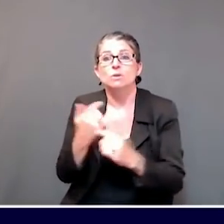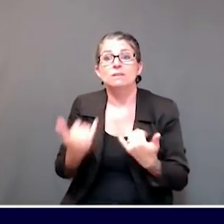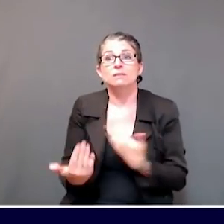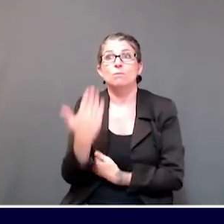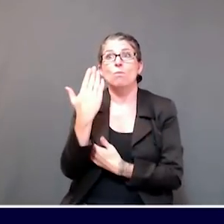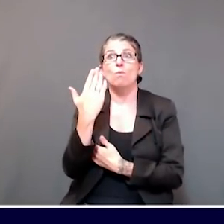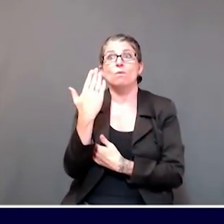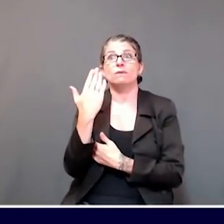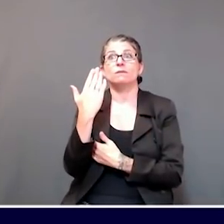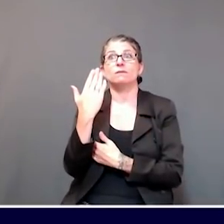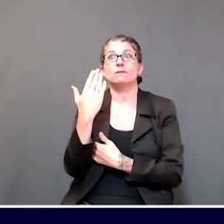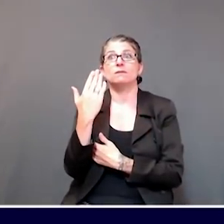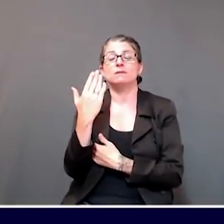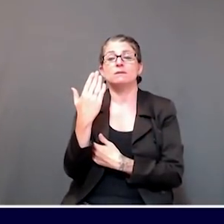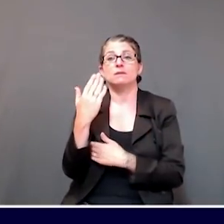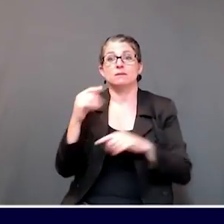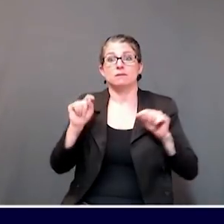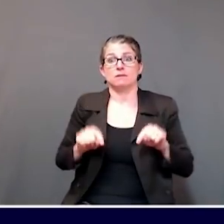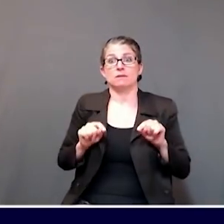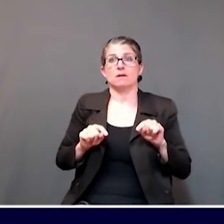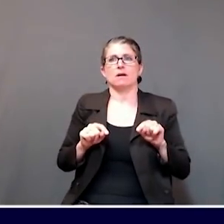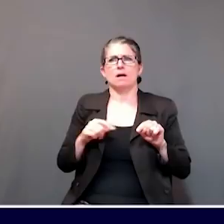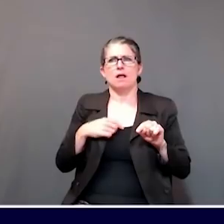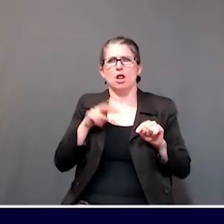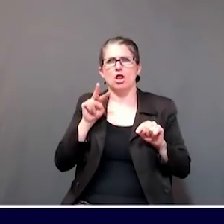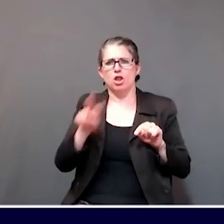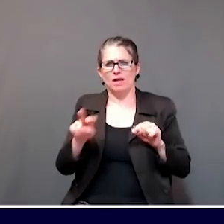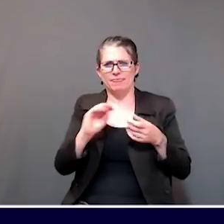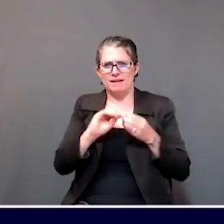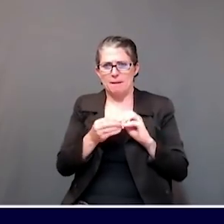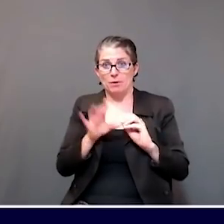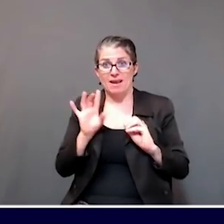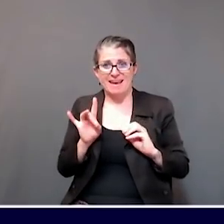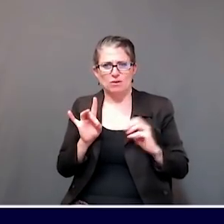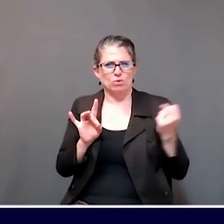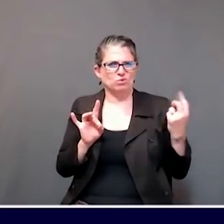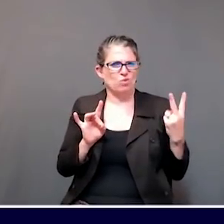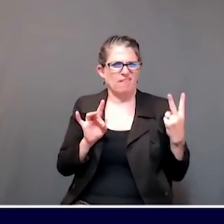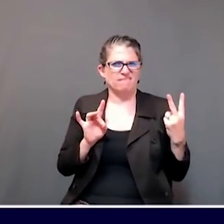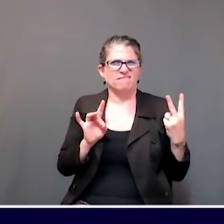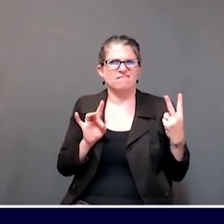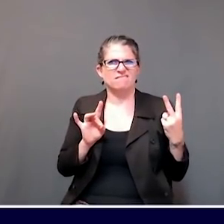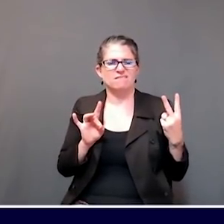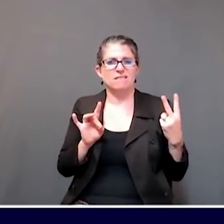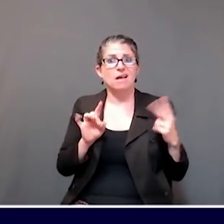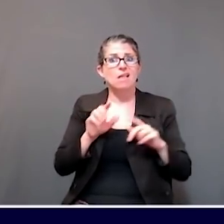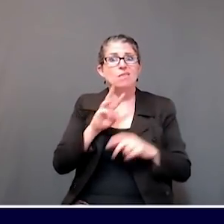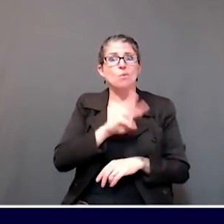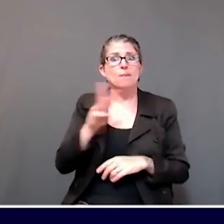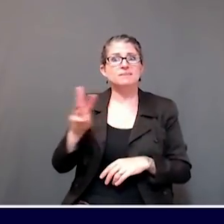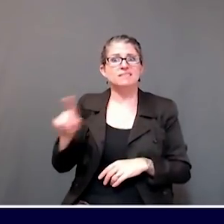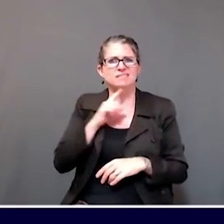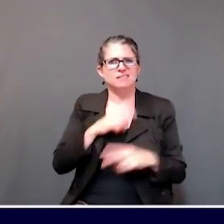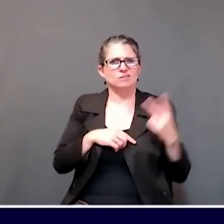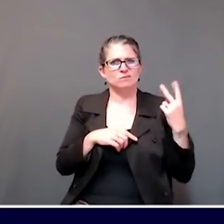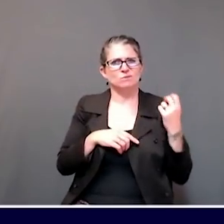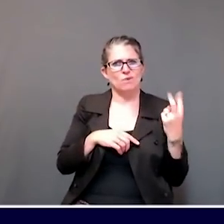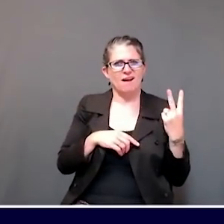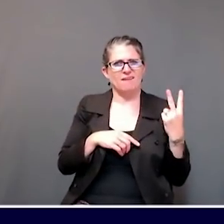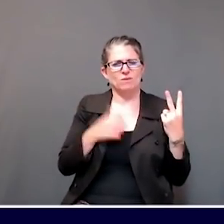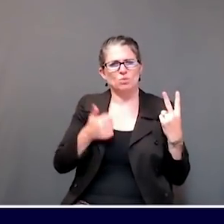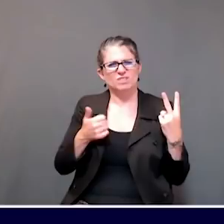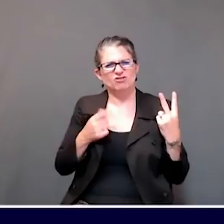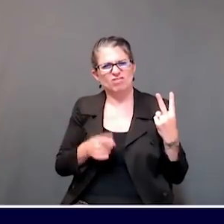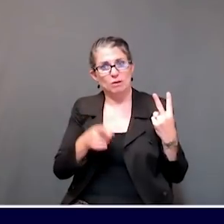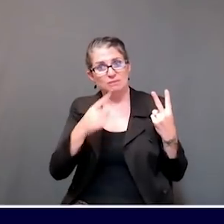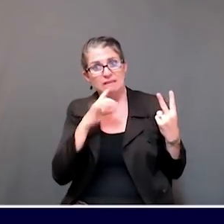mentioned? Is it 12, like we're seeing on the site? Or where should we be? What's the most accurate number there? Sure. So what's going on here, Jay, is, and